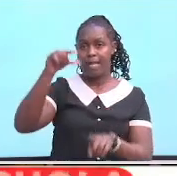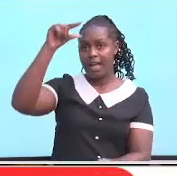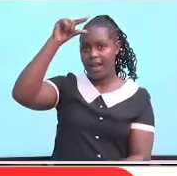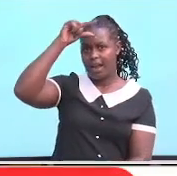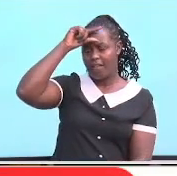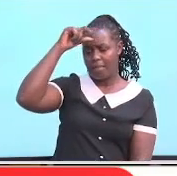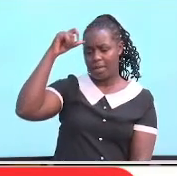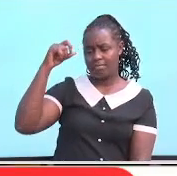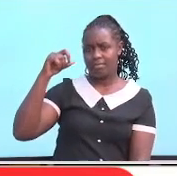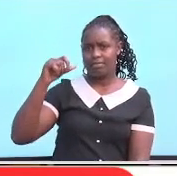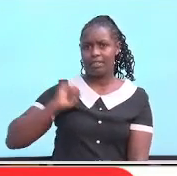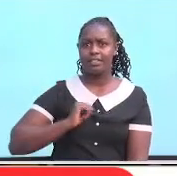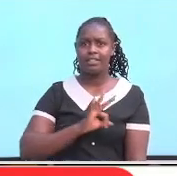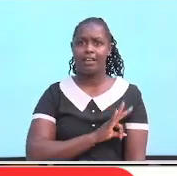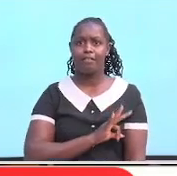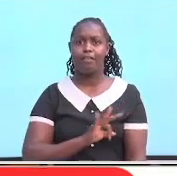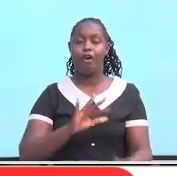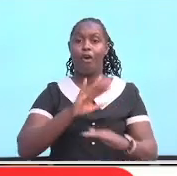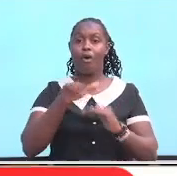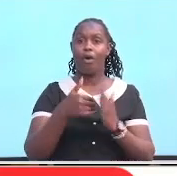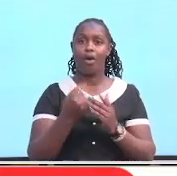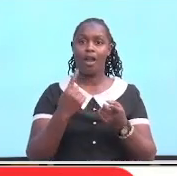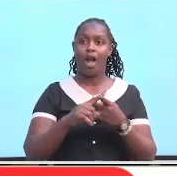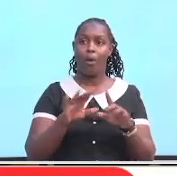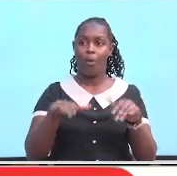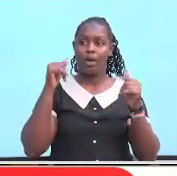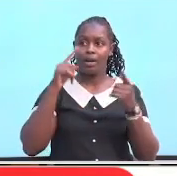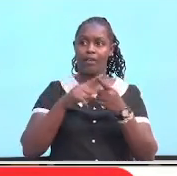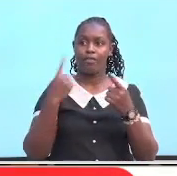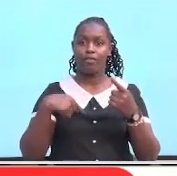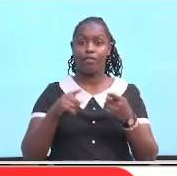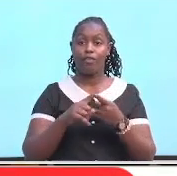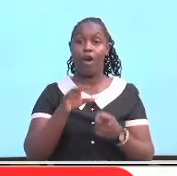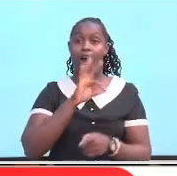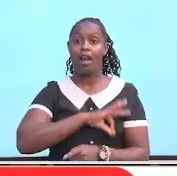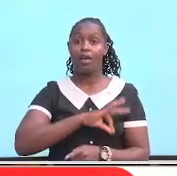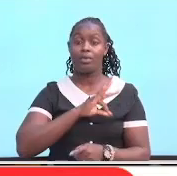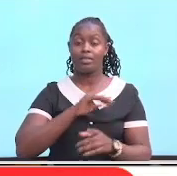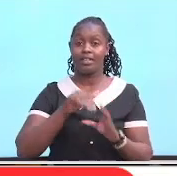Salaries are set to lose a raft of allowances in the current financial year